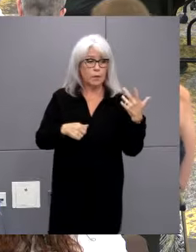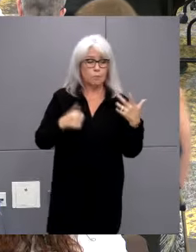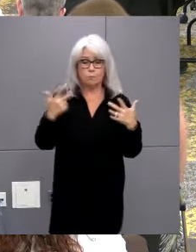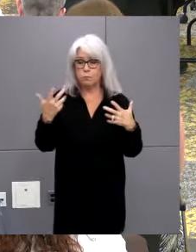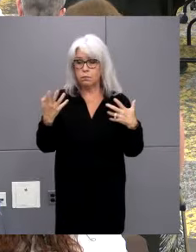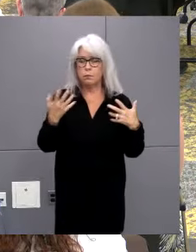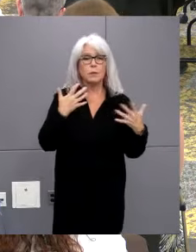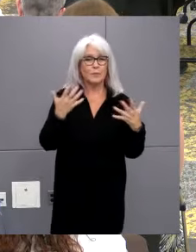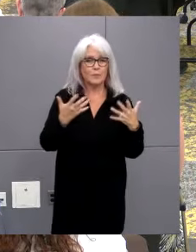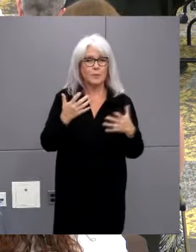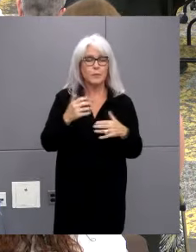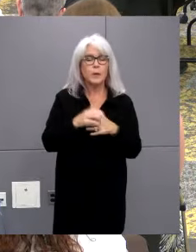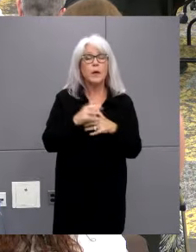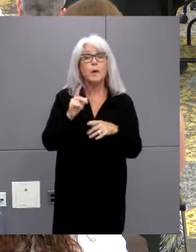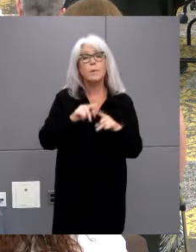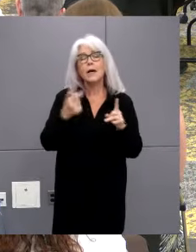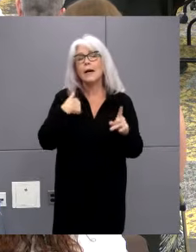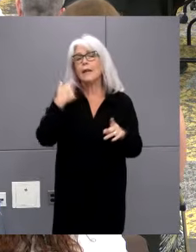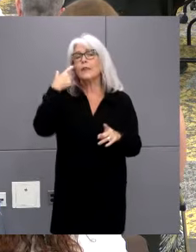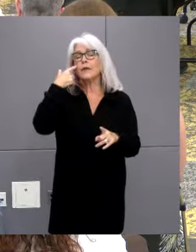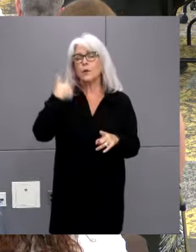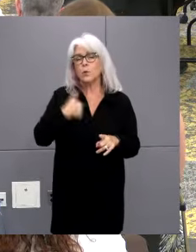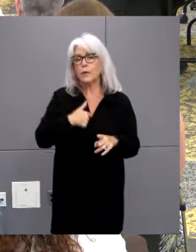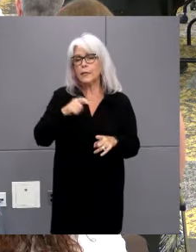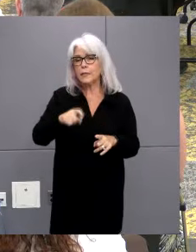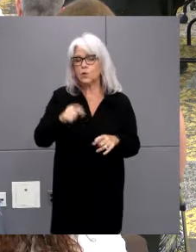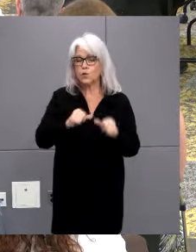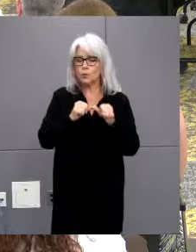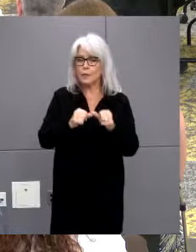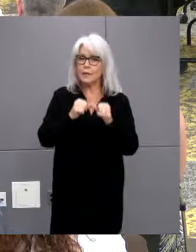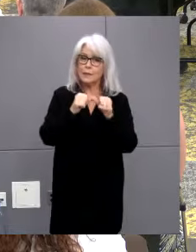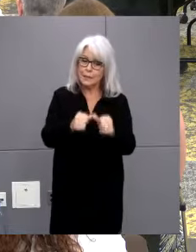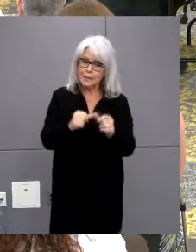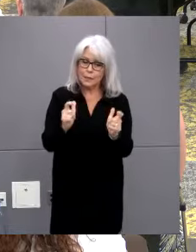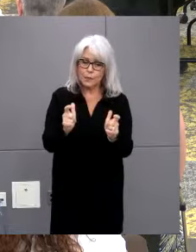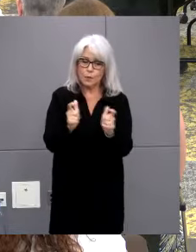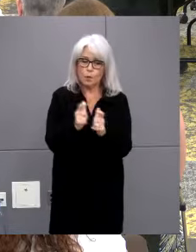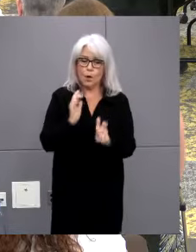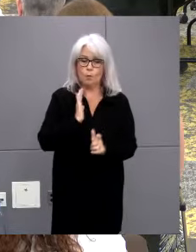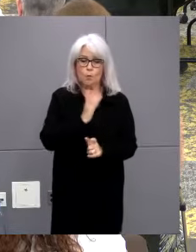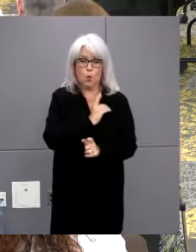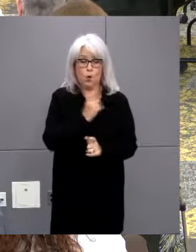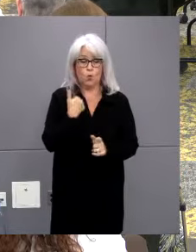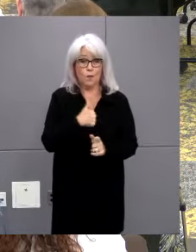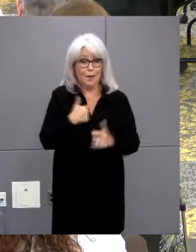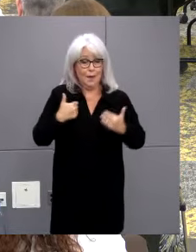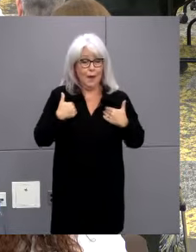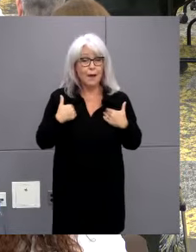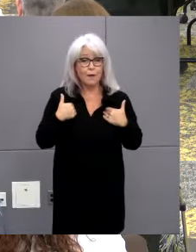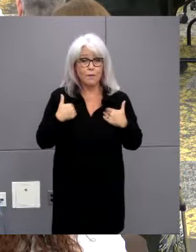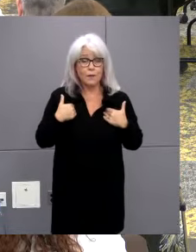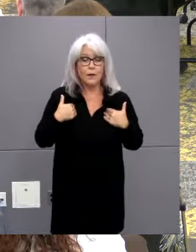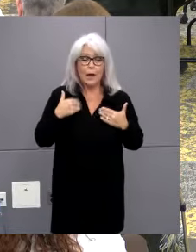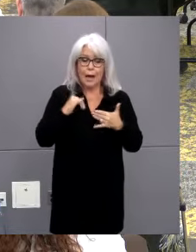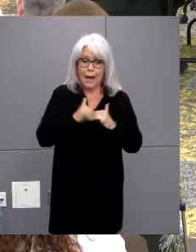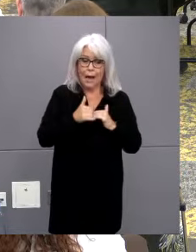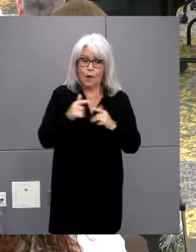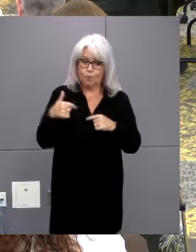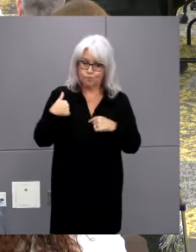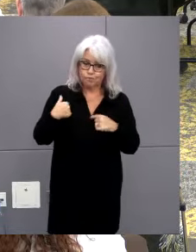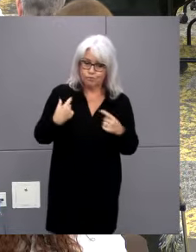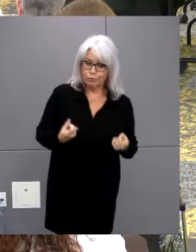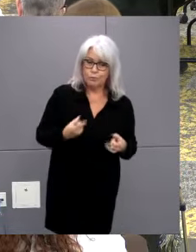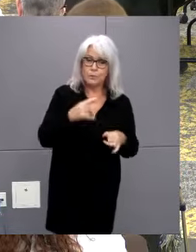that goes. But I think we need to maintain the small board that we've already have and the way in which we've been